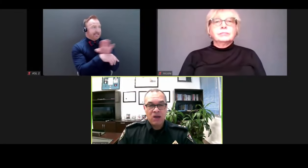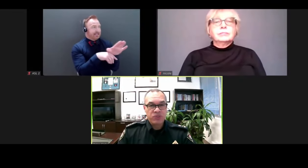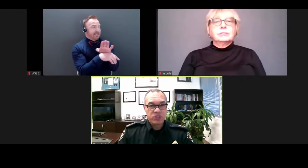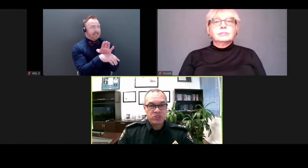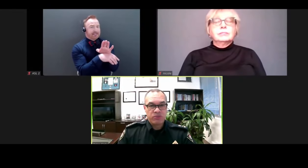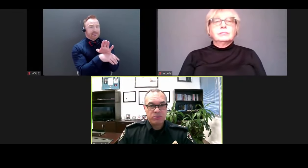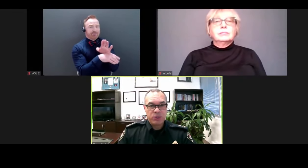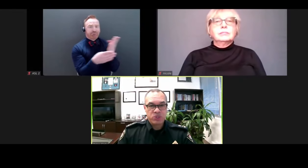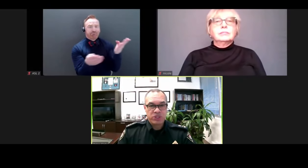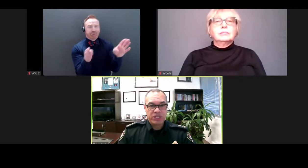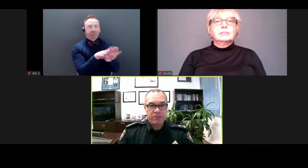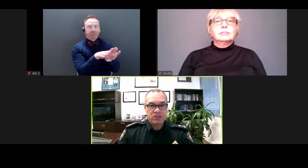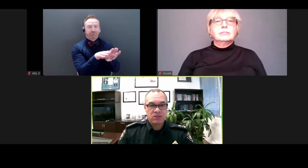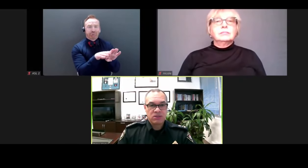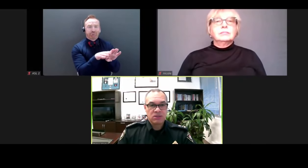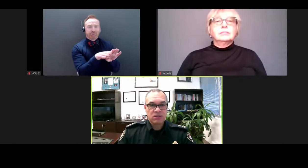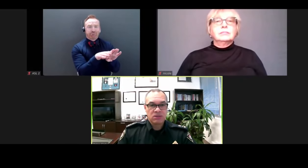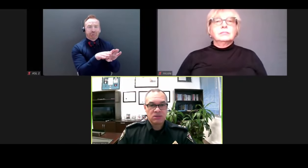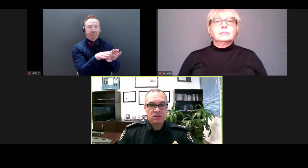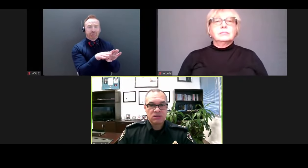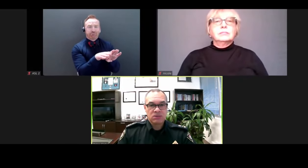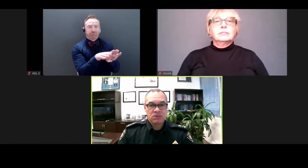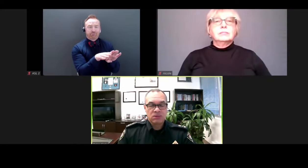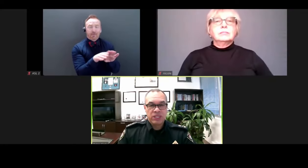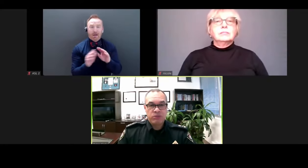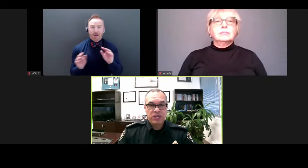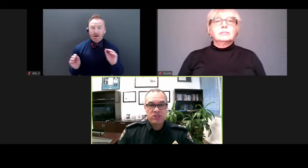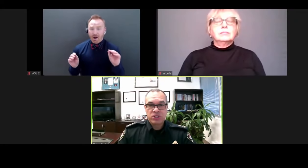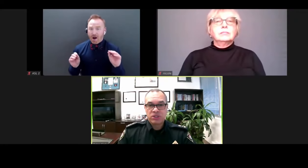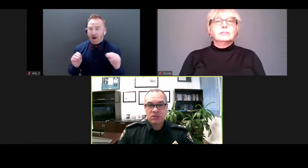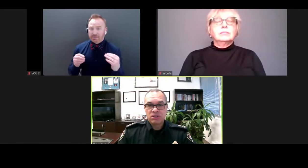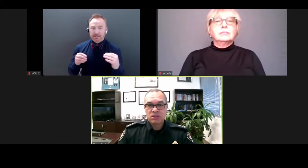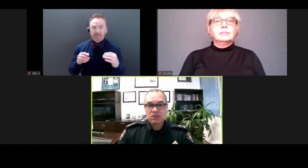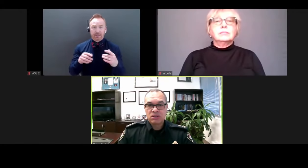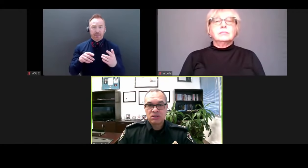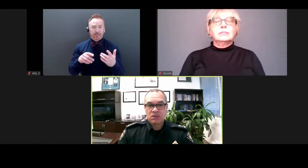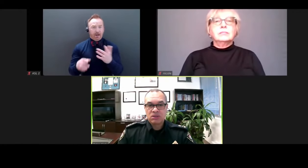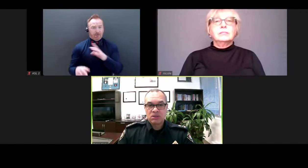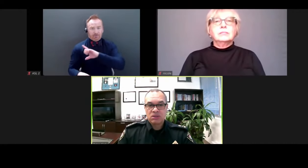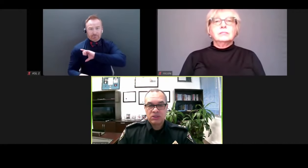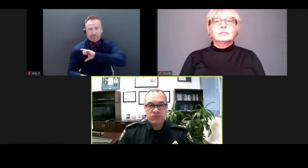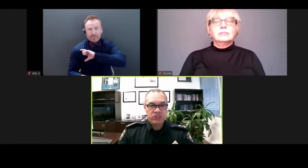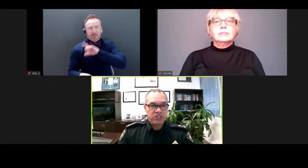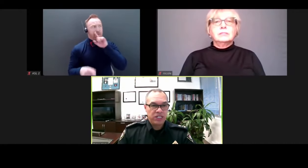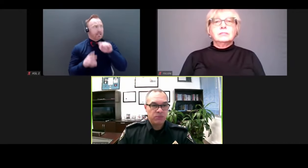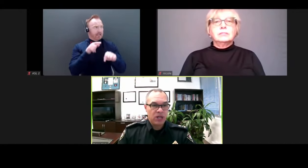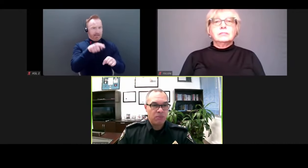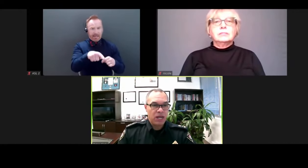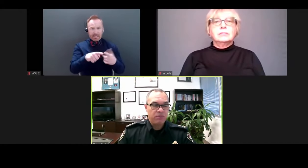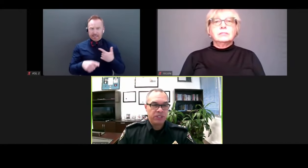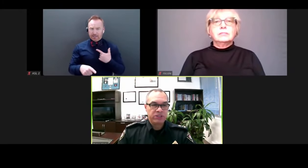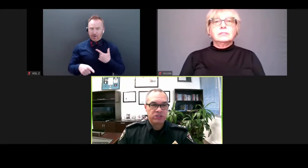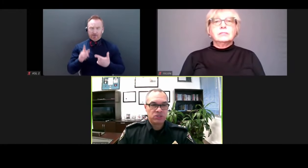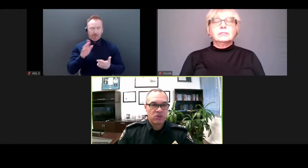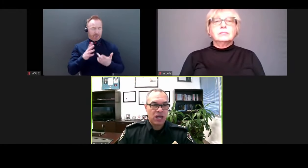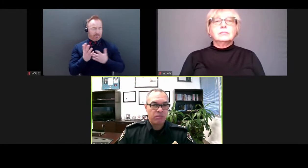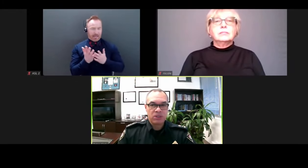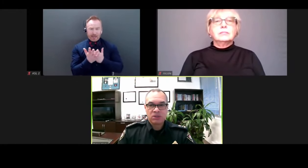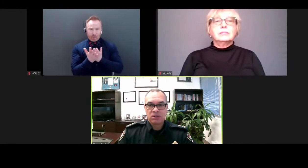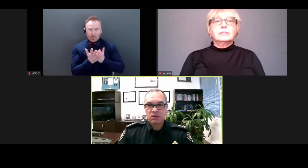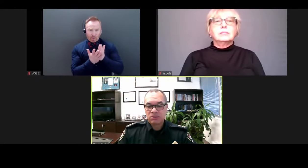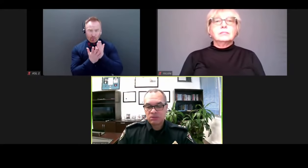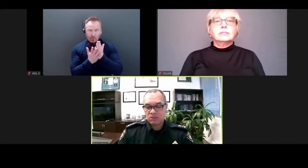Our officers have been pushed to the limit. They've been injured. They're fatigued beyond my ability to